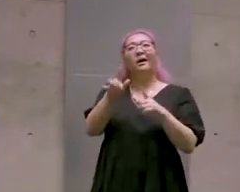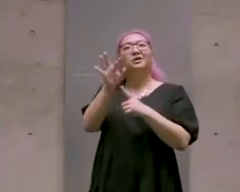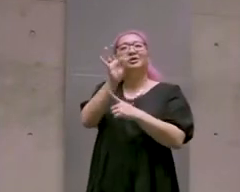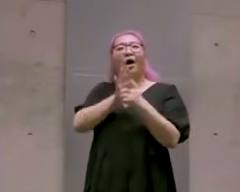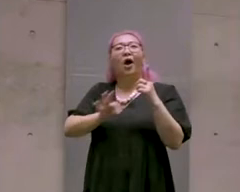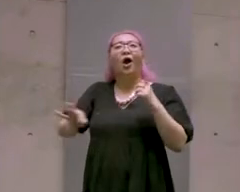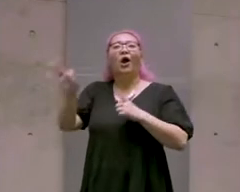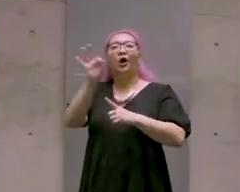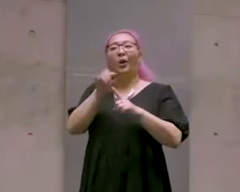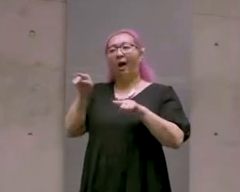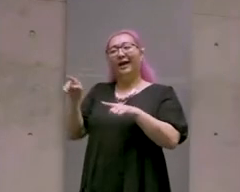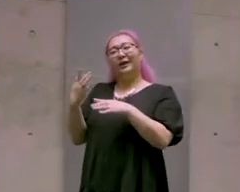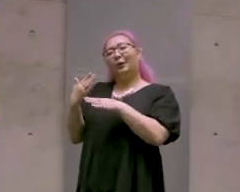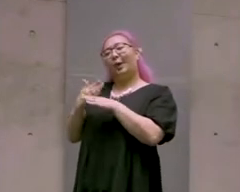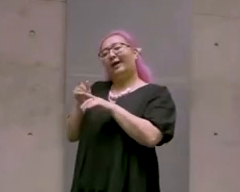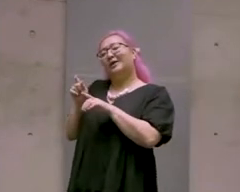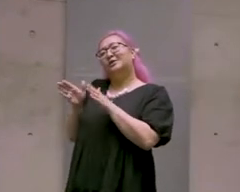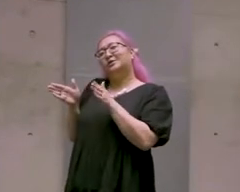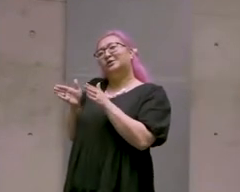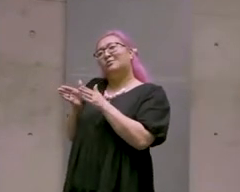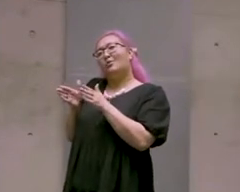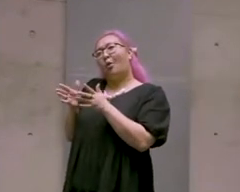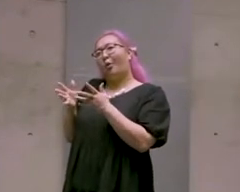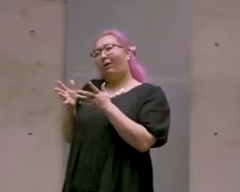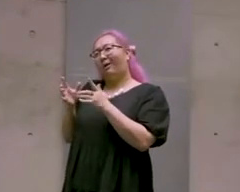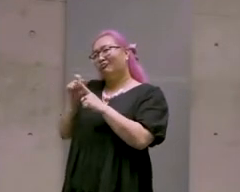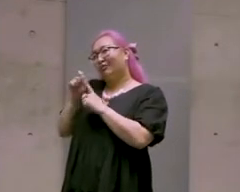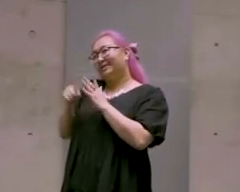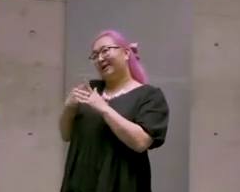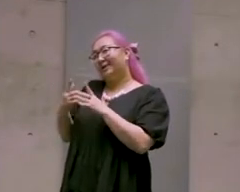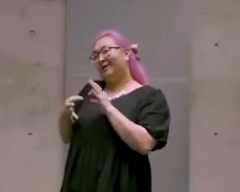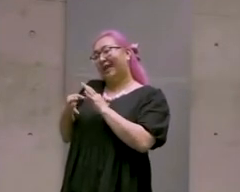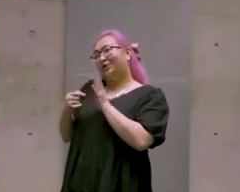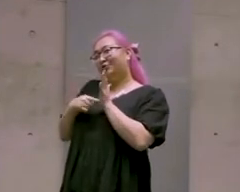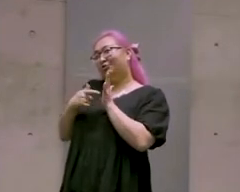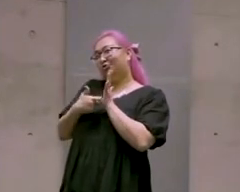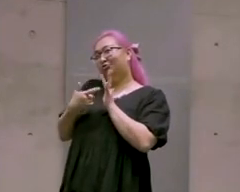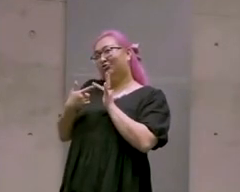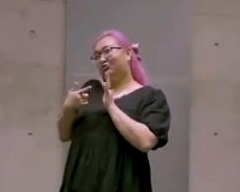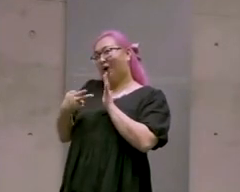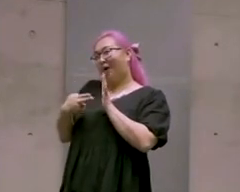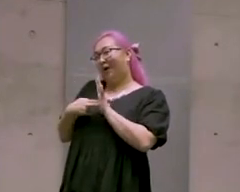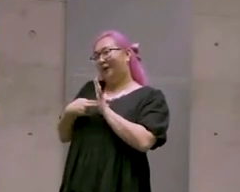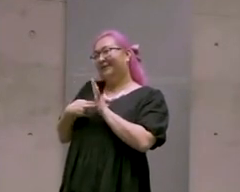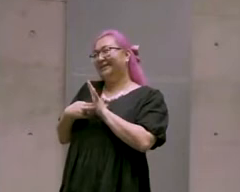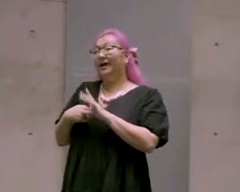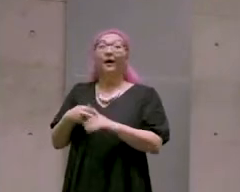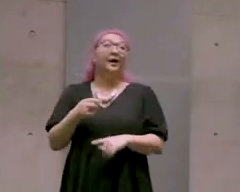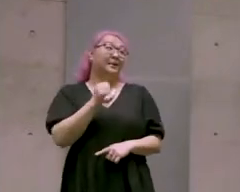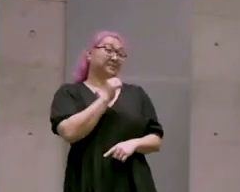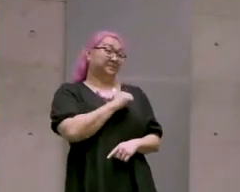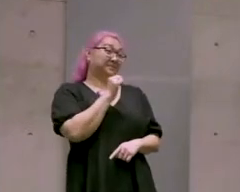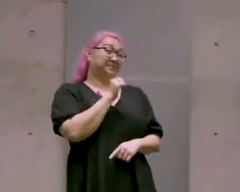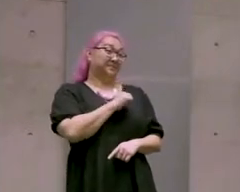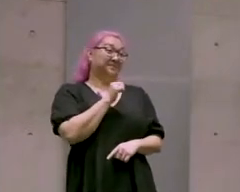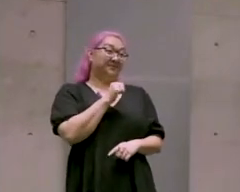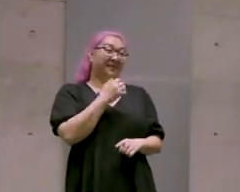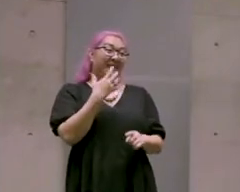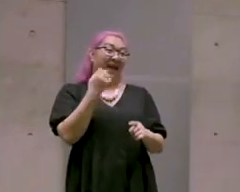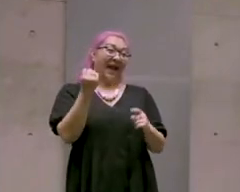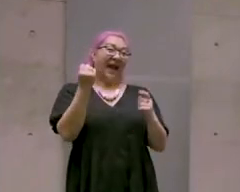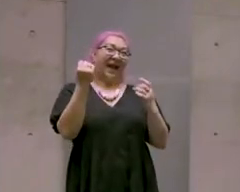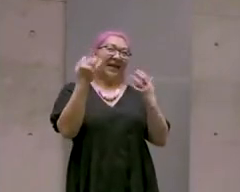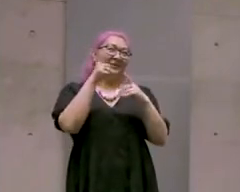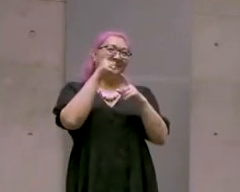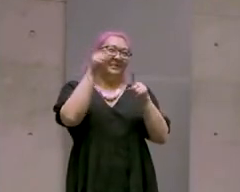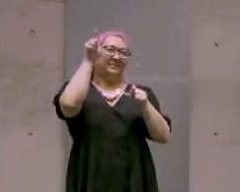also working on a little project to do with Tron, I believe, at the moment. I am. The Disney snipers are at the back of the room. We